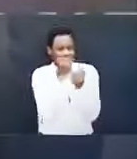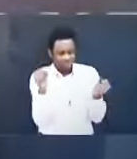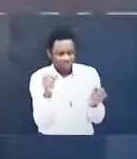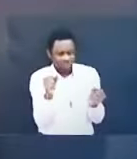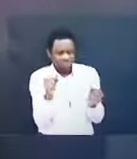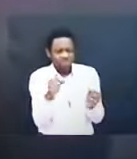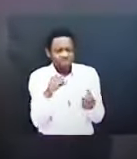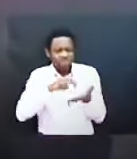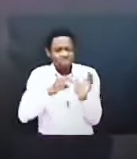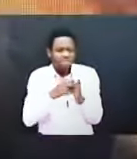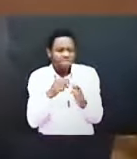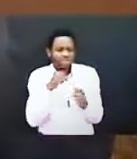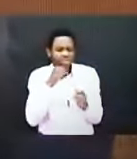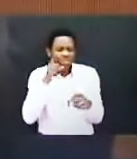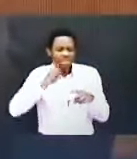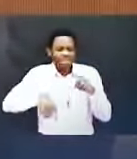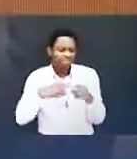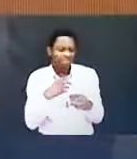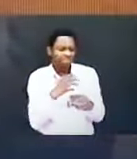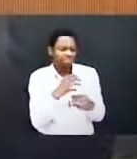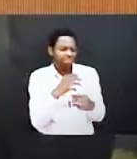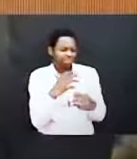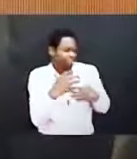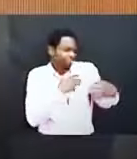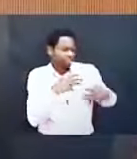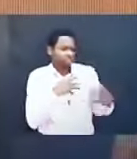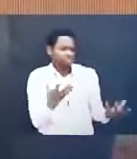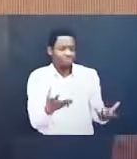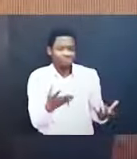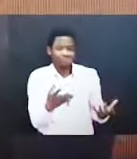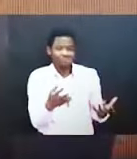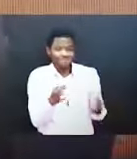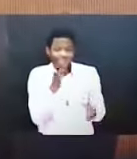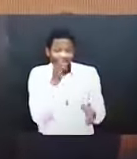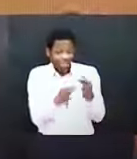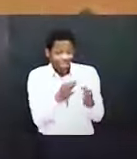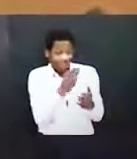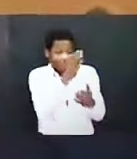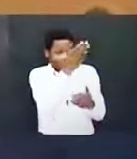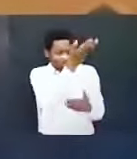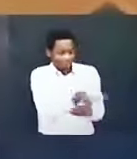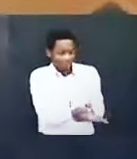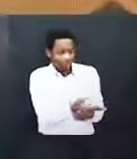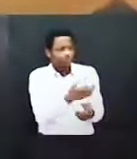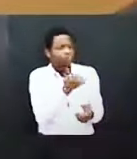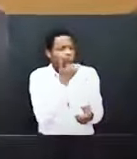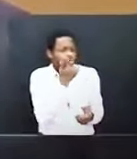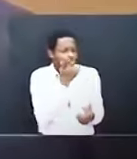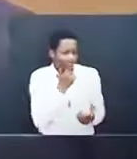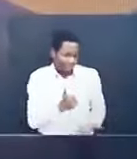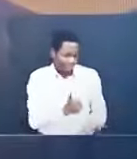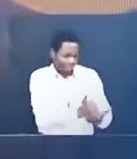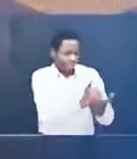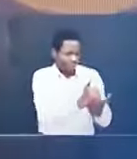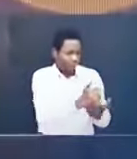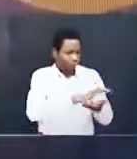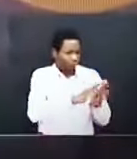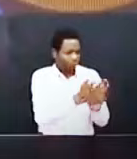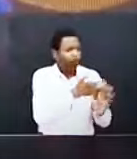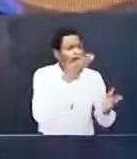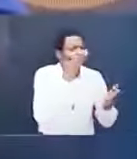then beating. Because what you think she did wrong, you have to help her to come up and be strong as a Christian to make